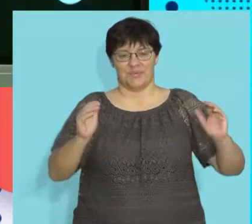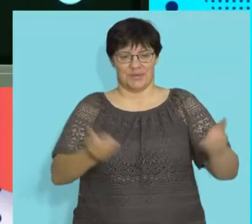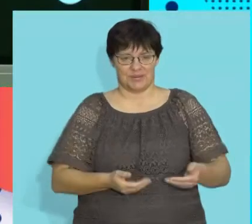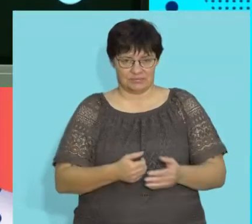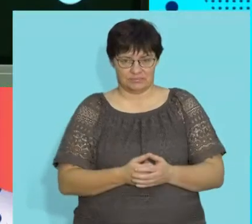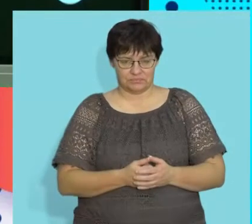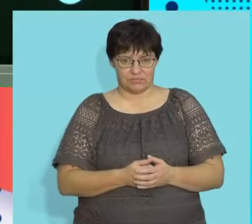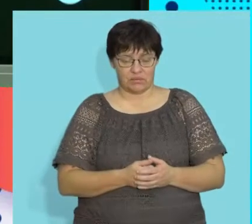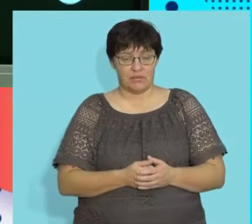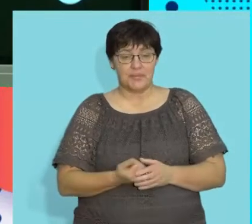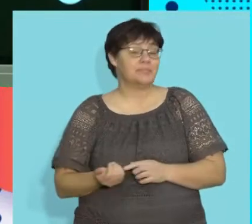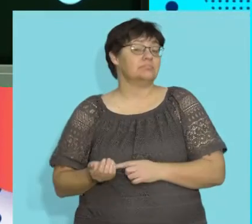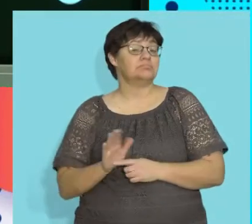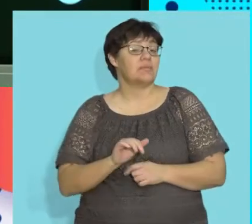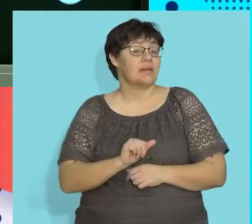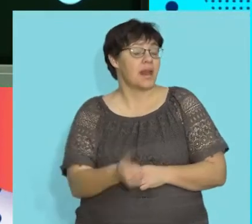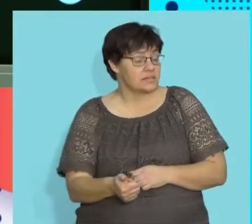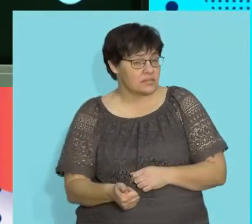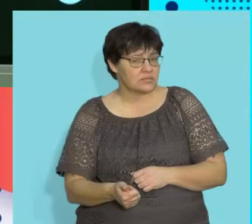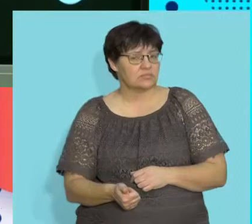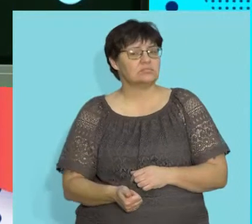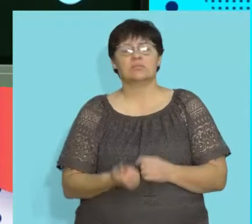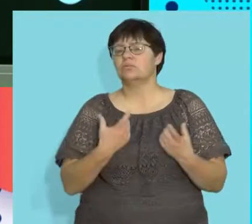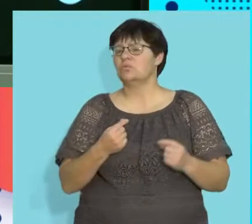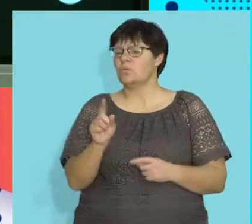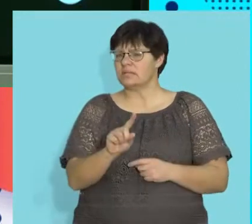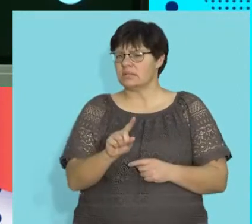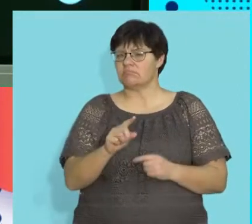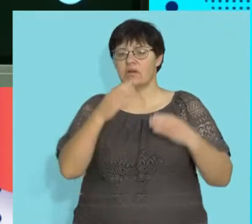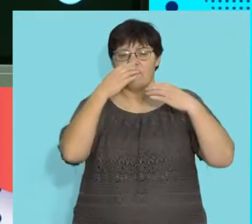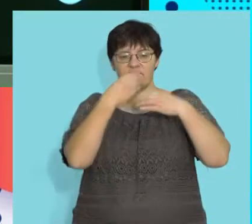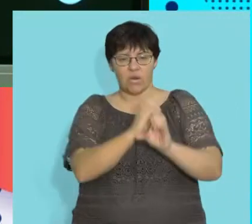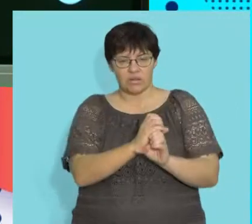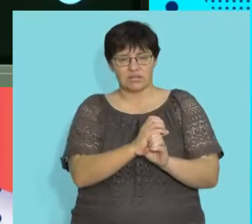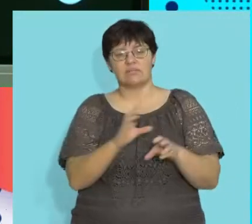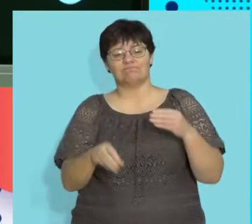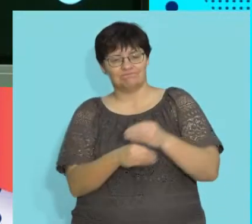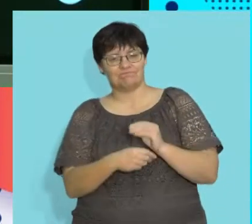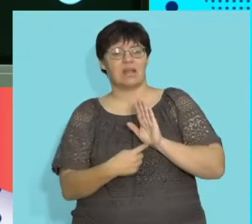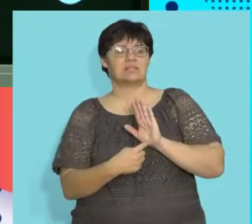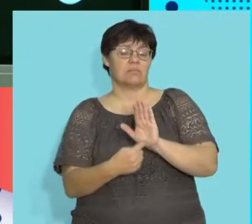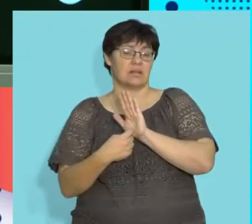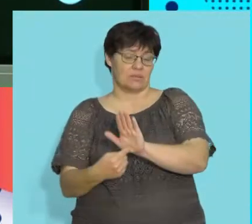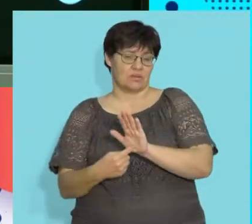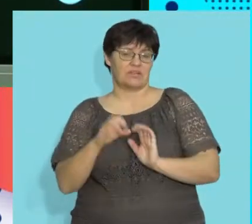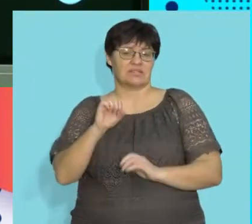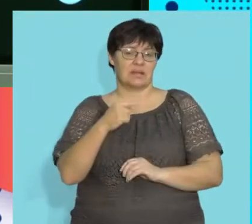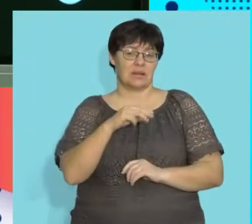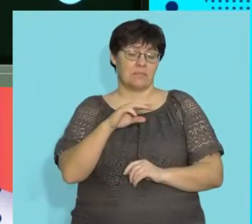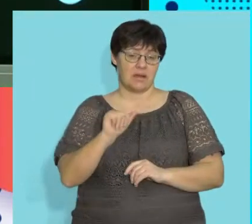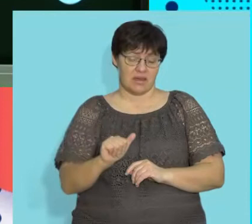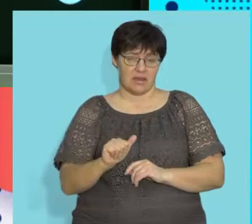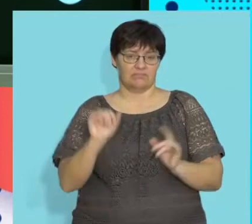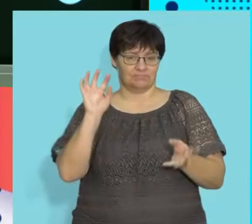Welcome back, everybody. In the next portion of today's lesson, I am going to be focusing on some additional examples of